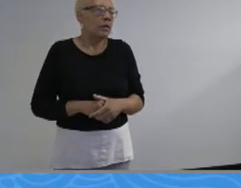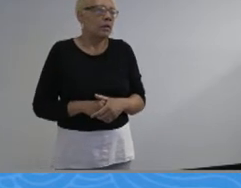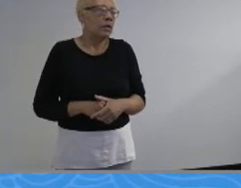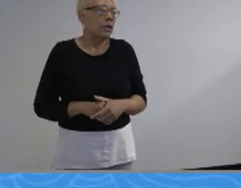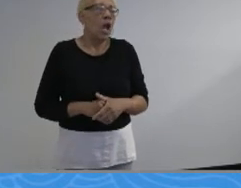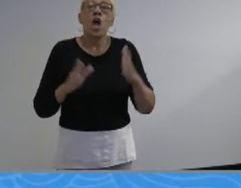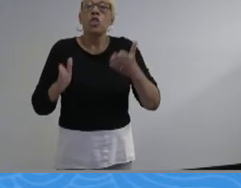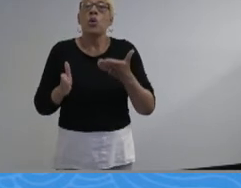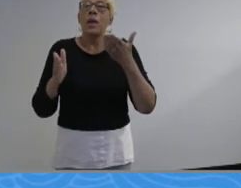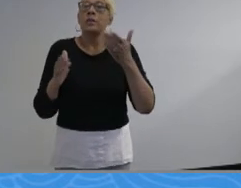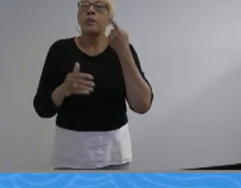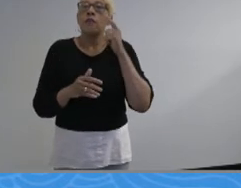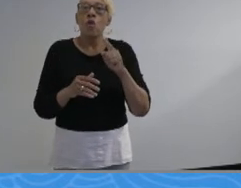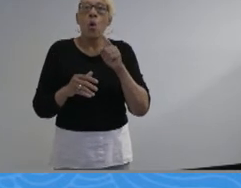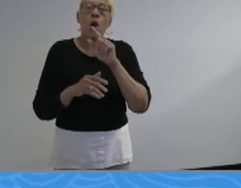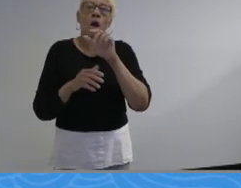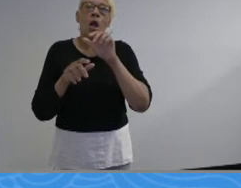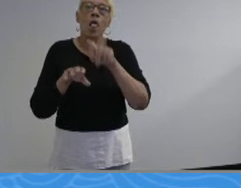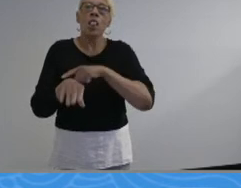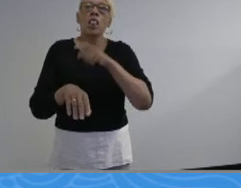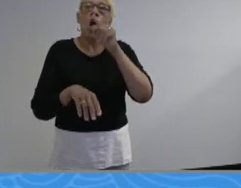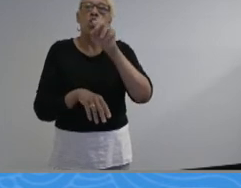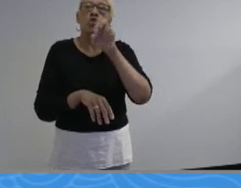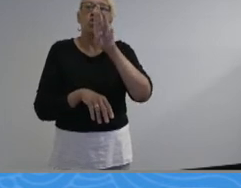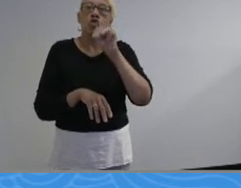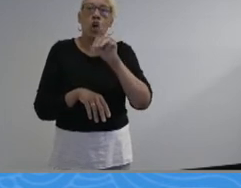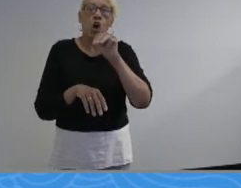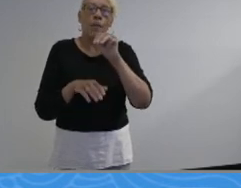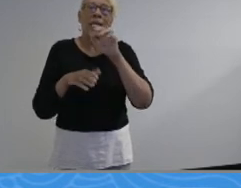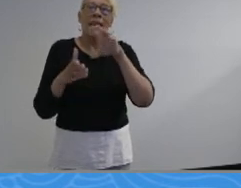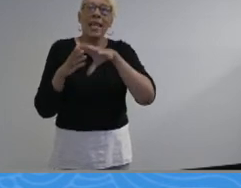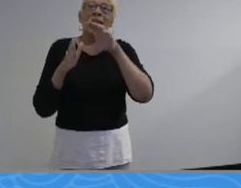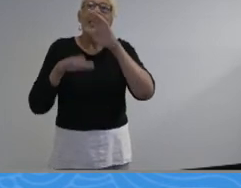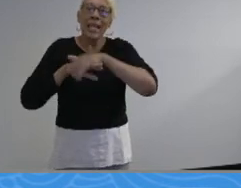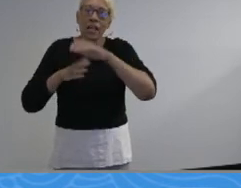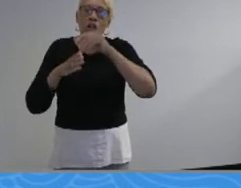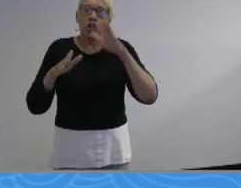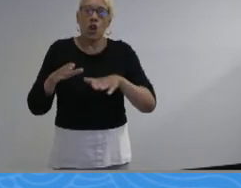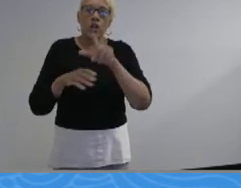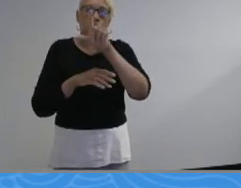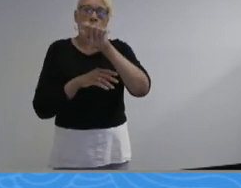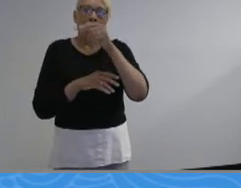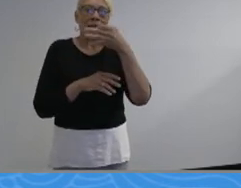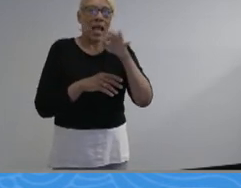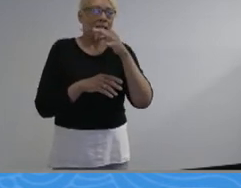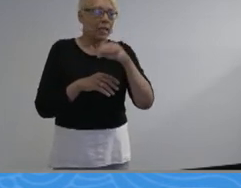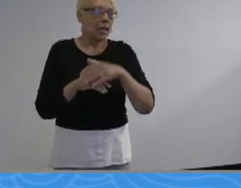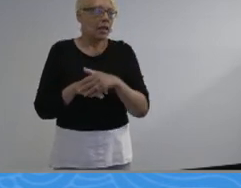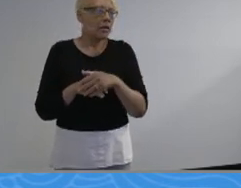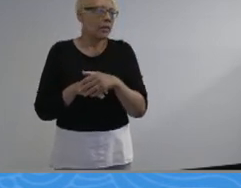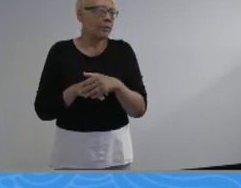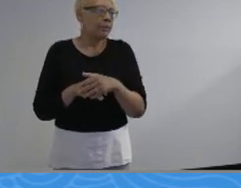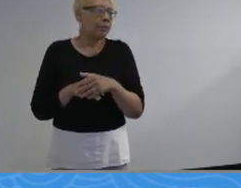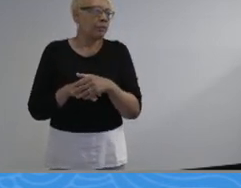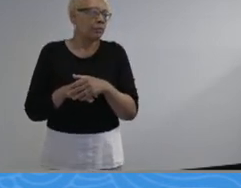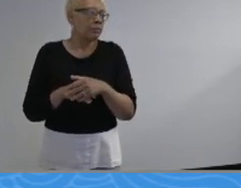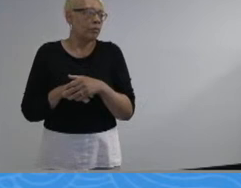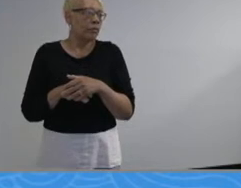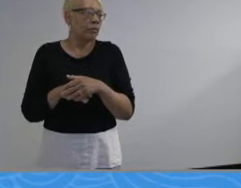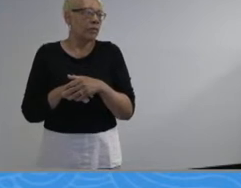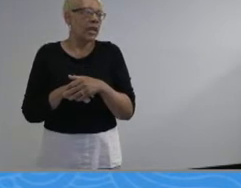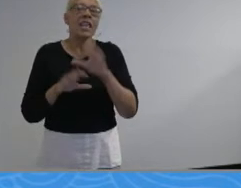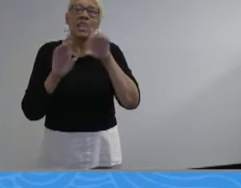Our recommendations on long-term English learners are based on data from 2019. While the district achieved a high reclassification rate that